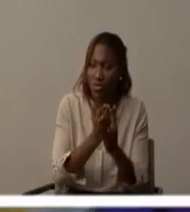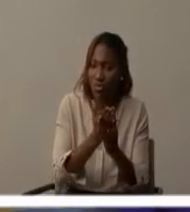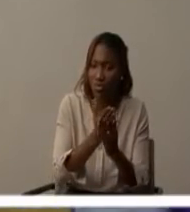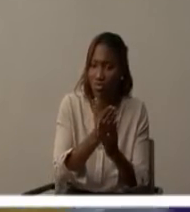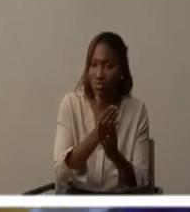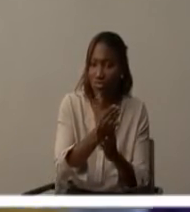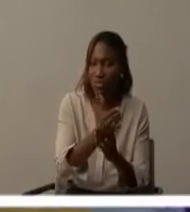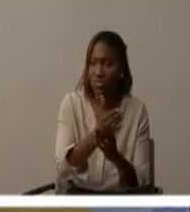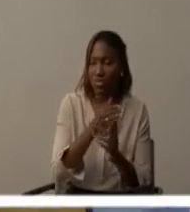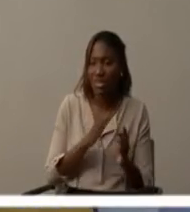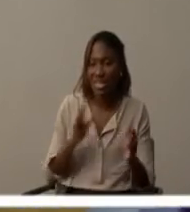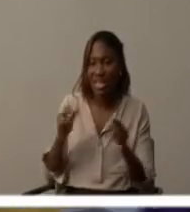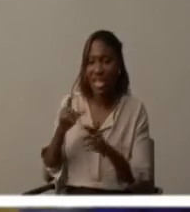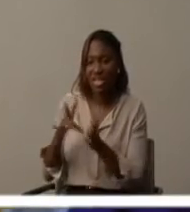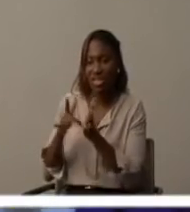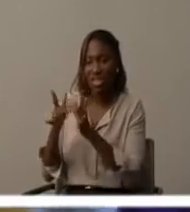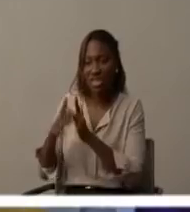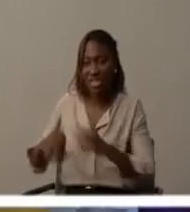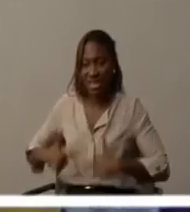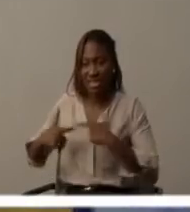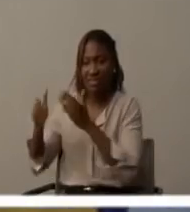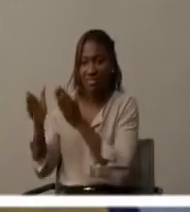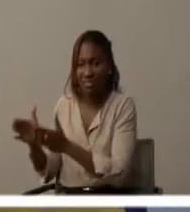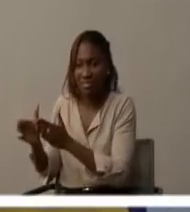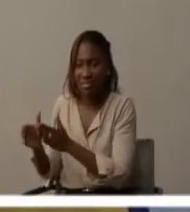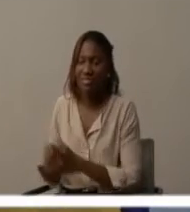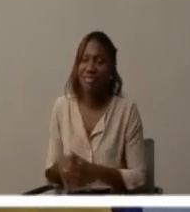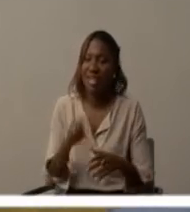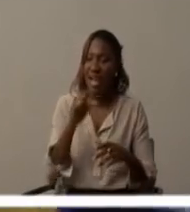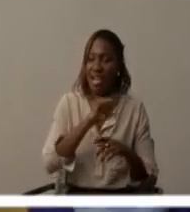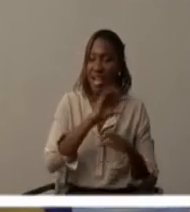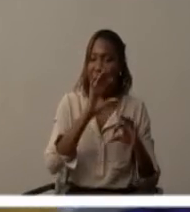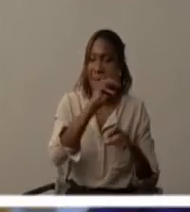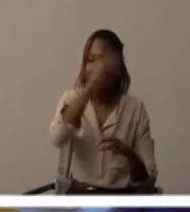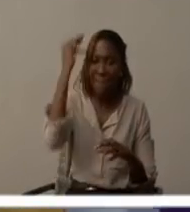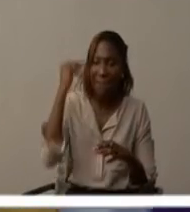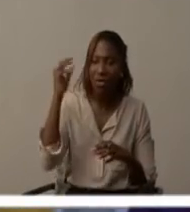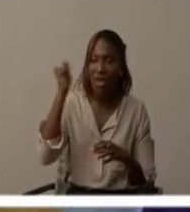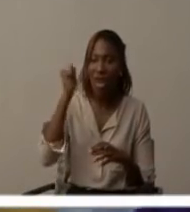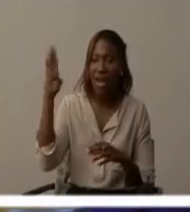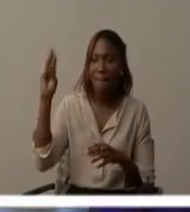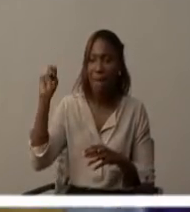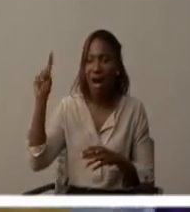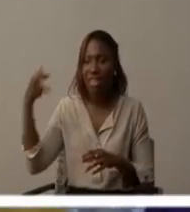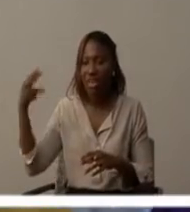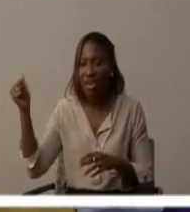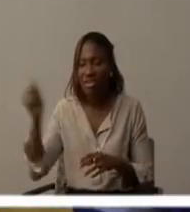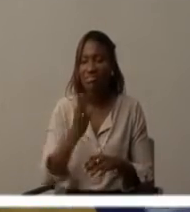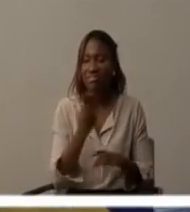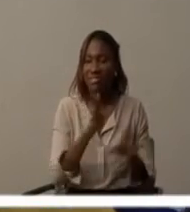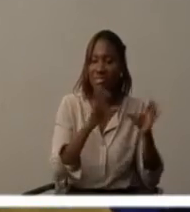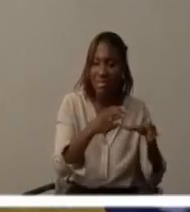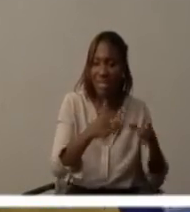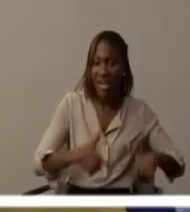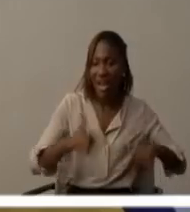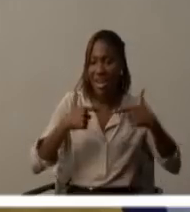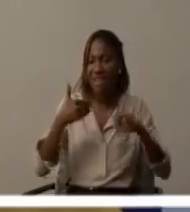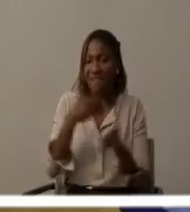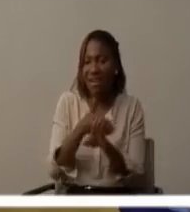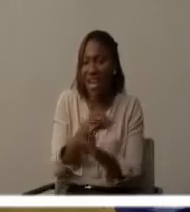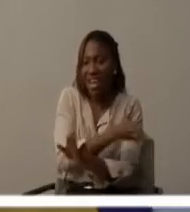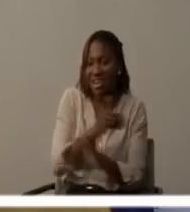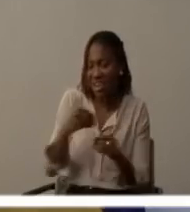It's a very short distance from Jerusalem to Bethany. And whenever he's in Jerusalem, that's where he goes and that's where he stays. This is a family